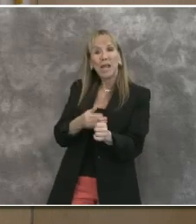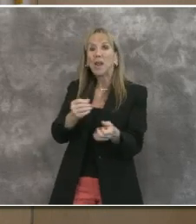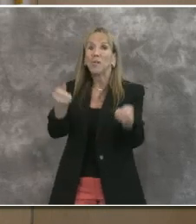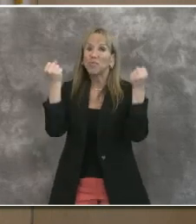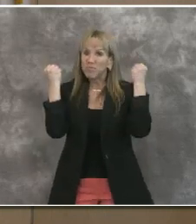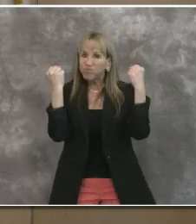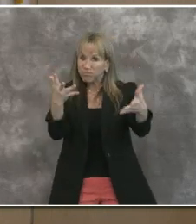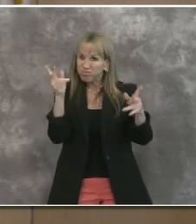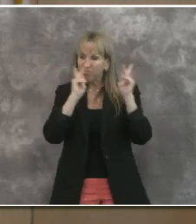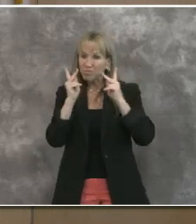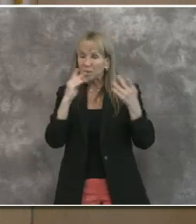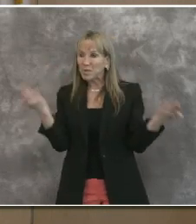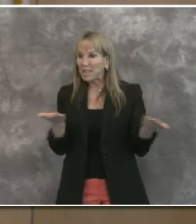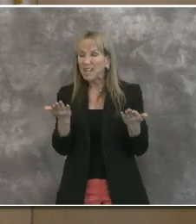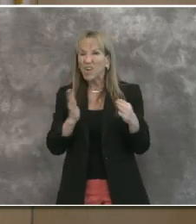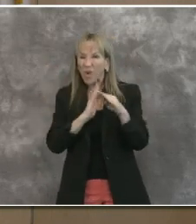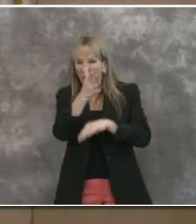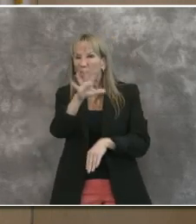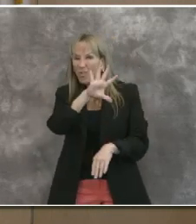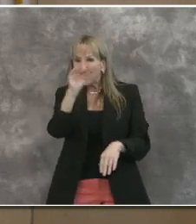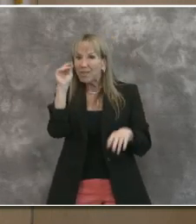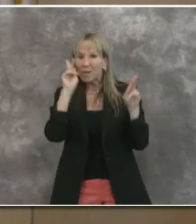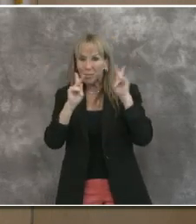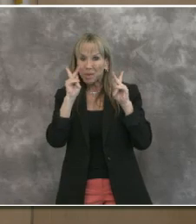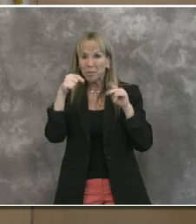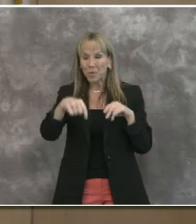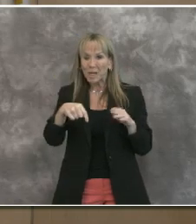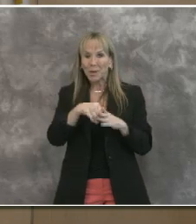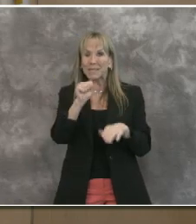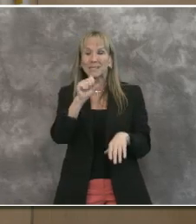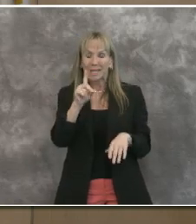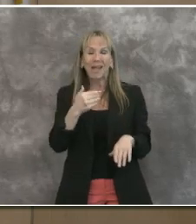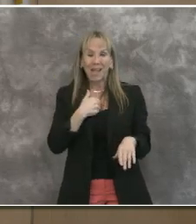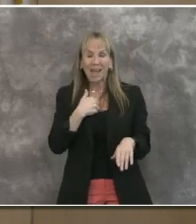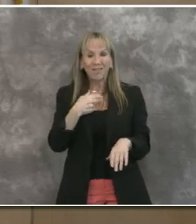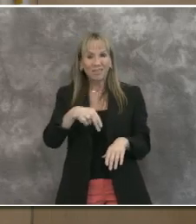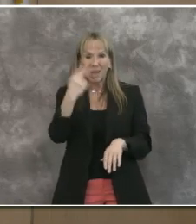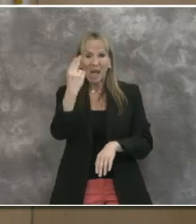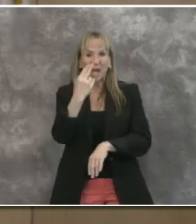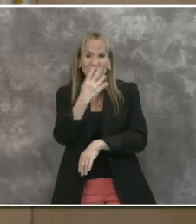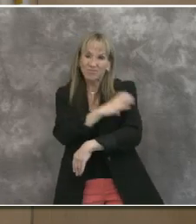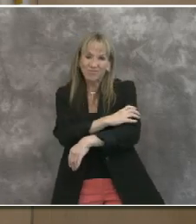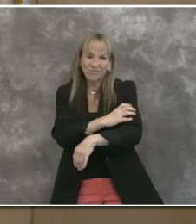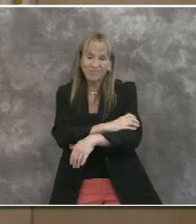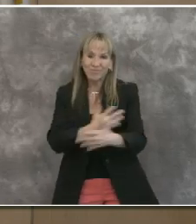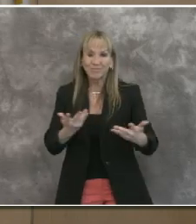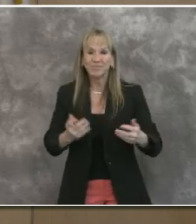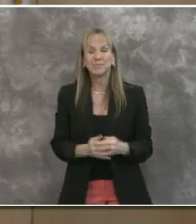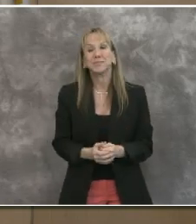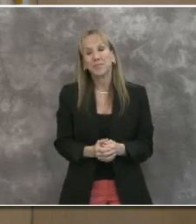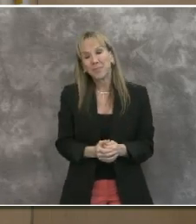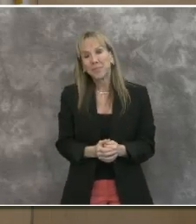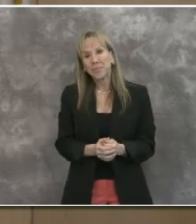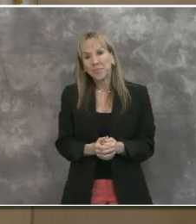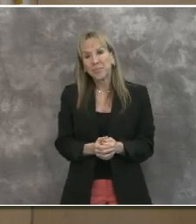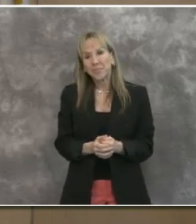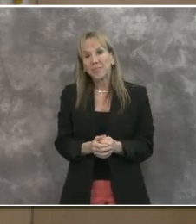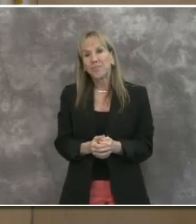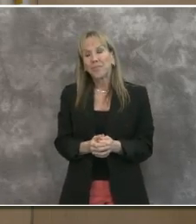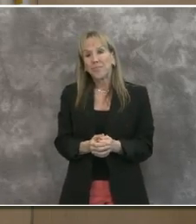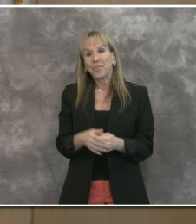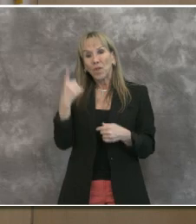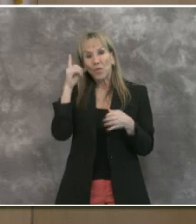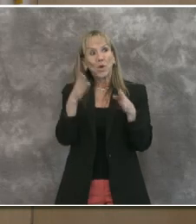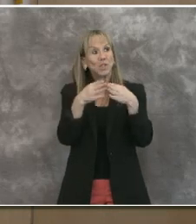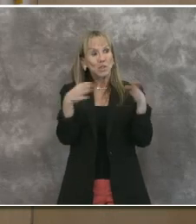our population, again, over 50% of individuals have hypertension. So again, the for